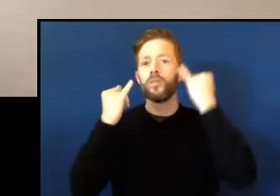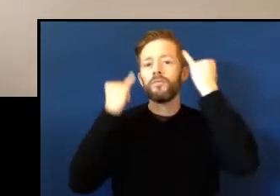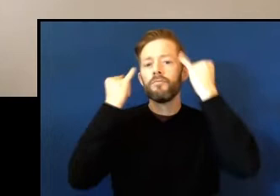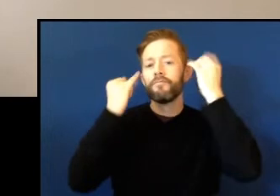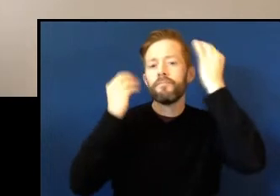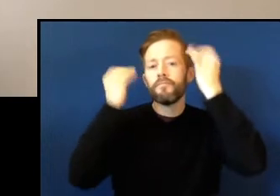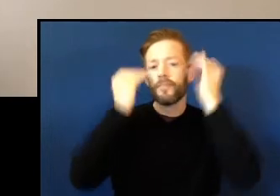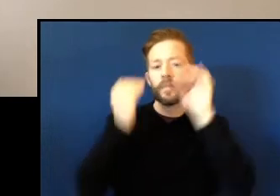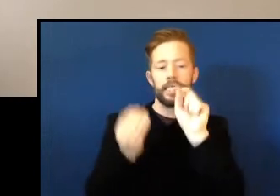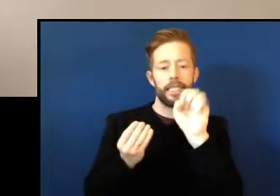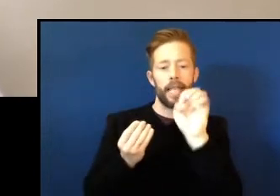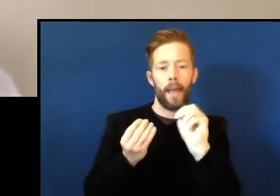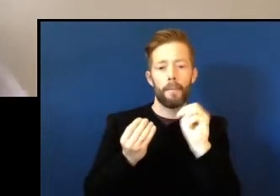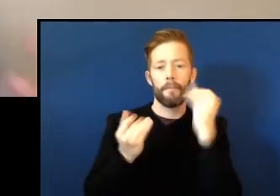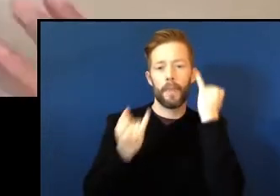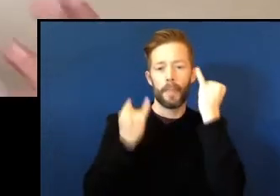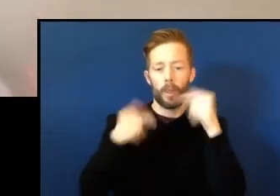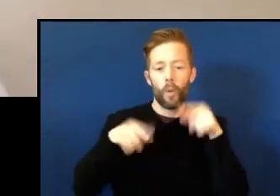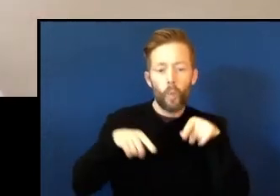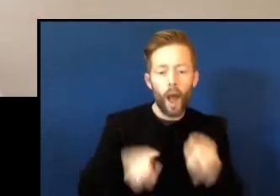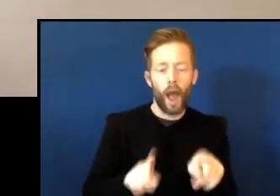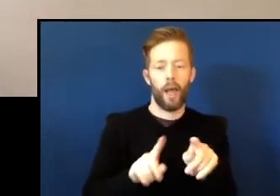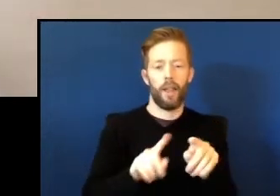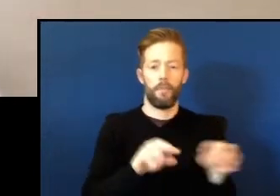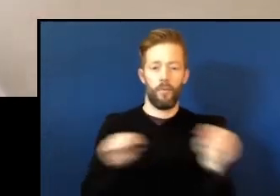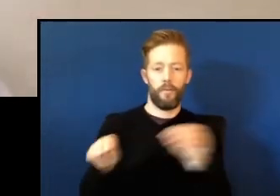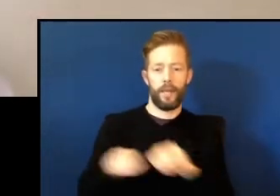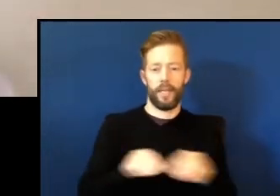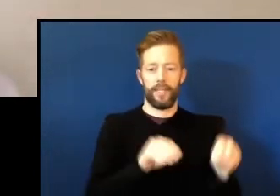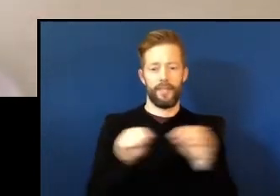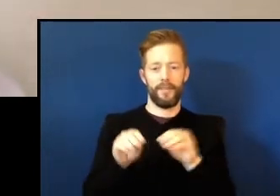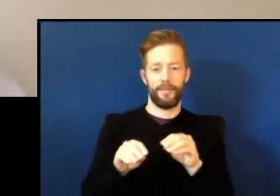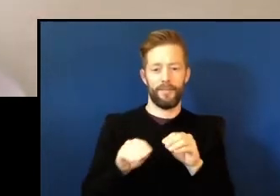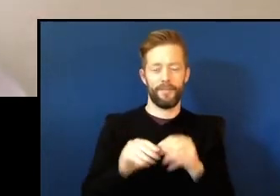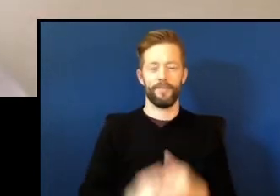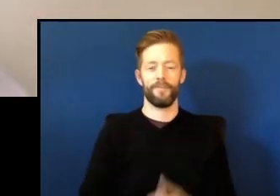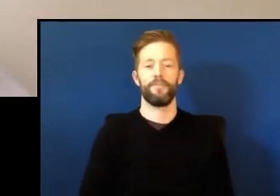STEM ideas while you're engaging in movement activities.